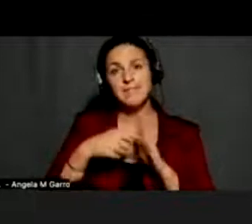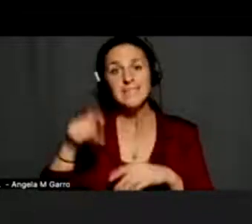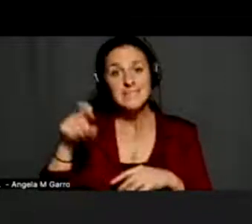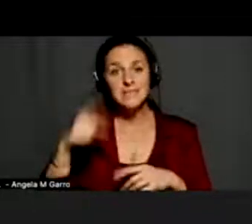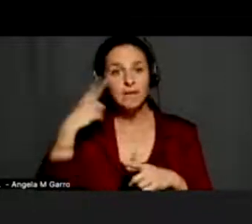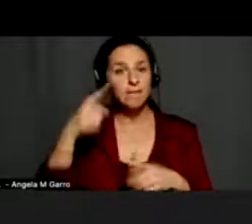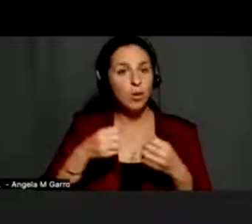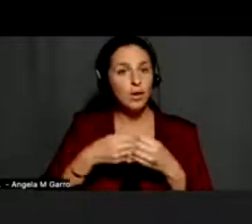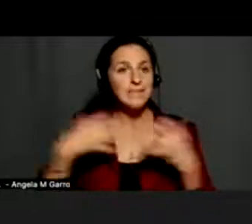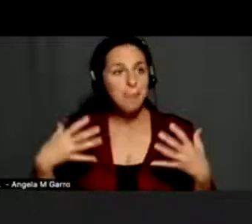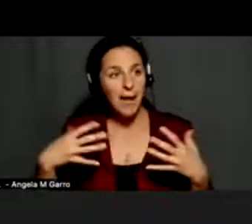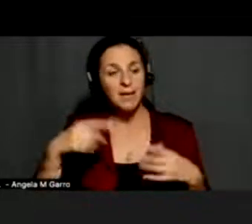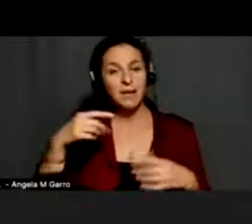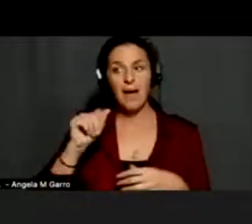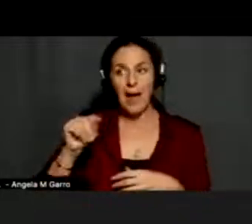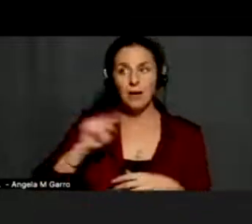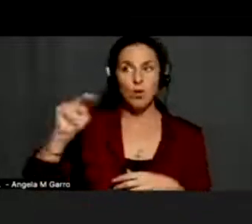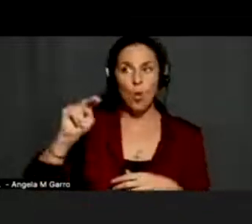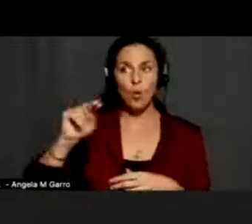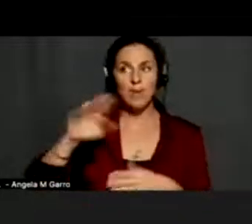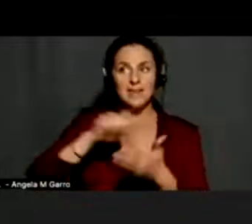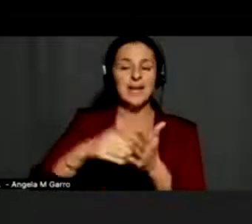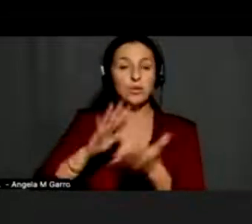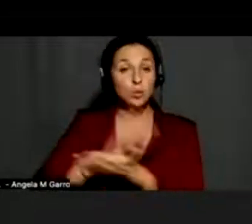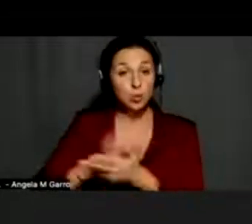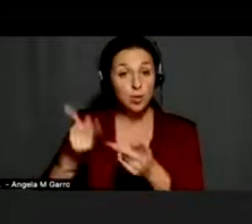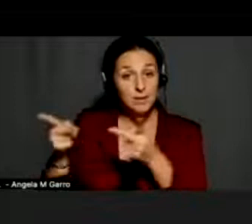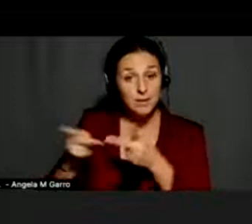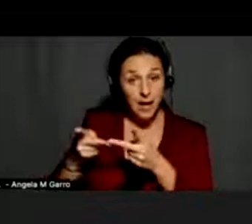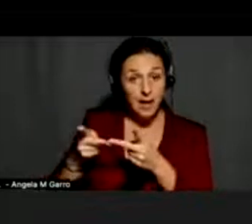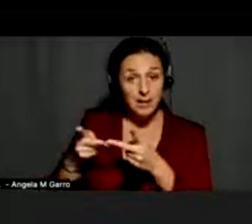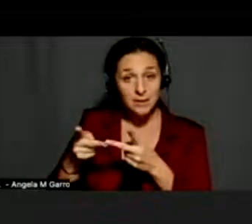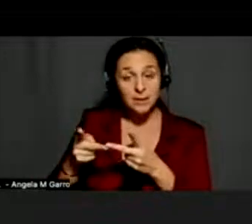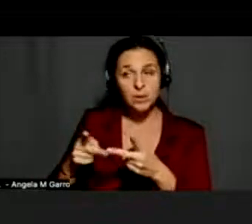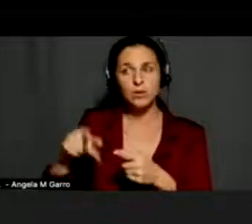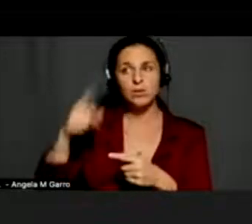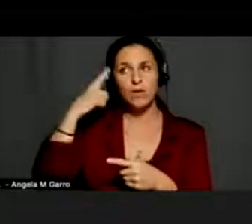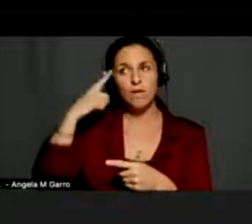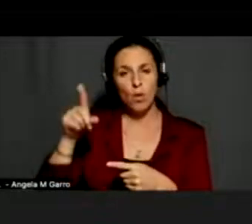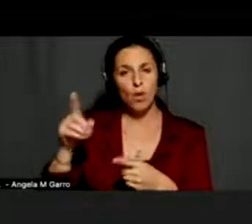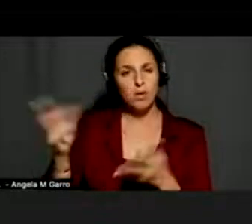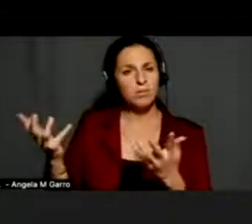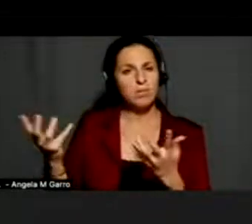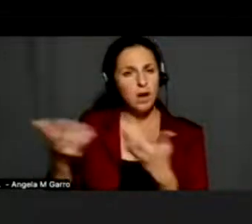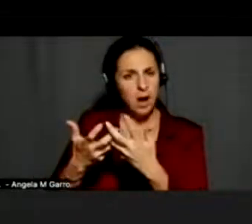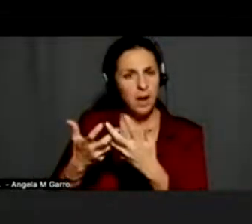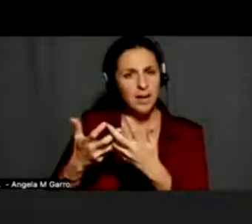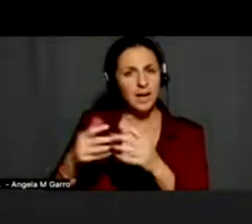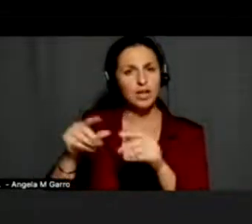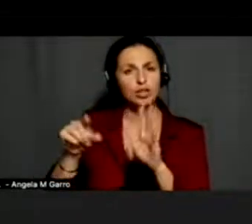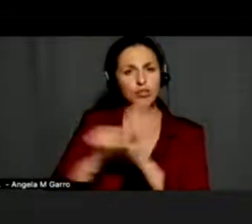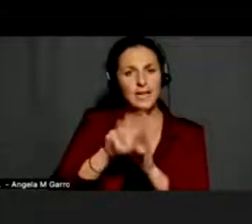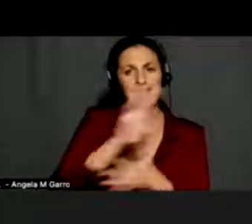at the North Central school site would be to accommodate the grades 6 through 8.